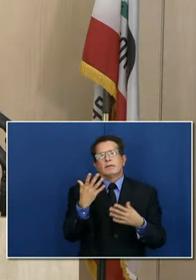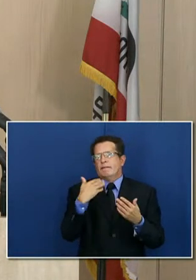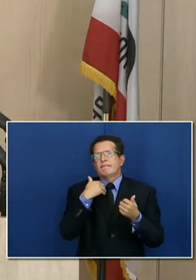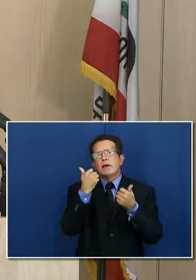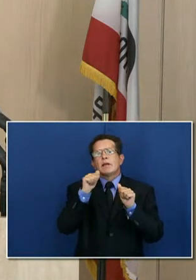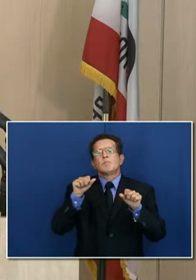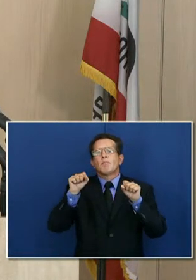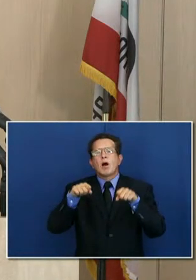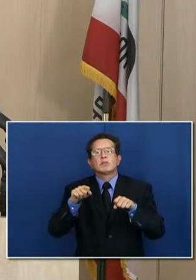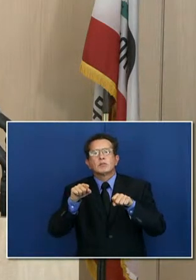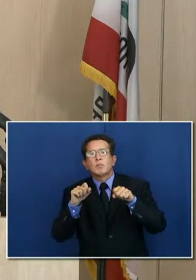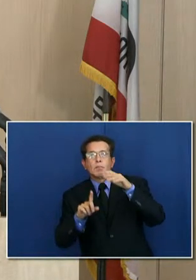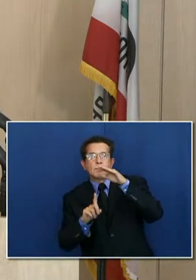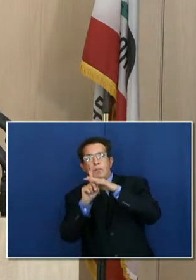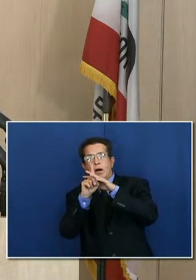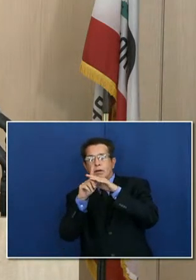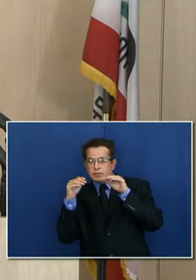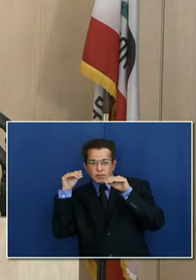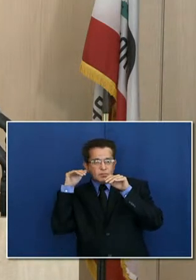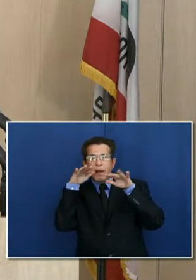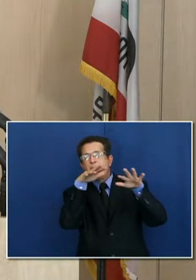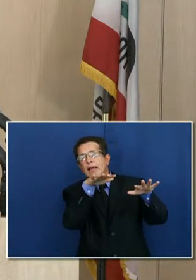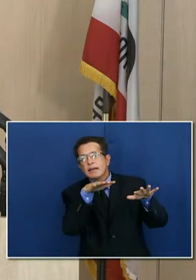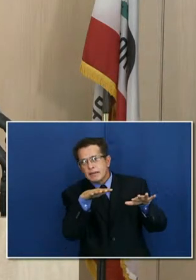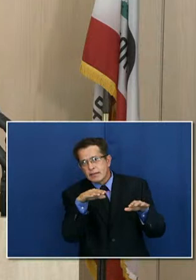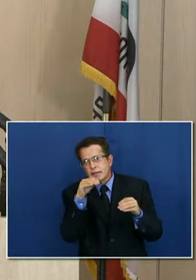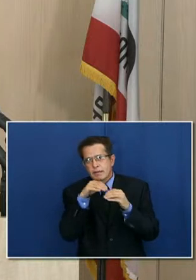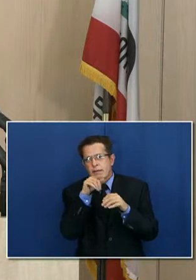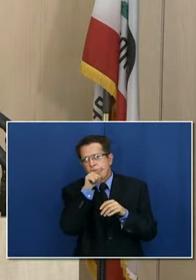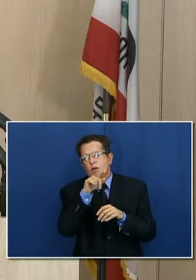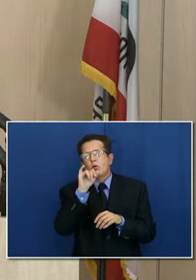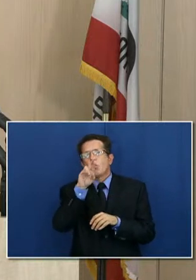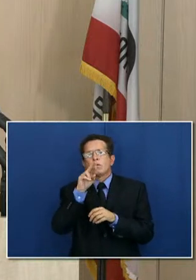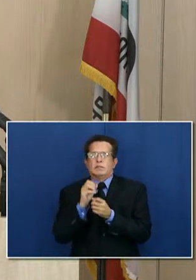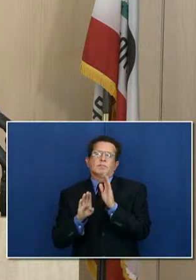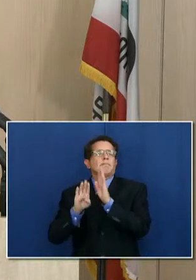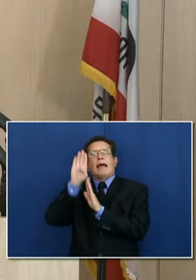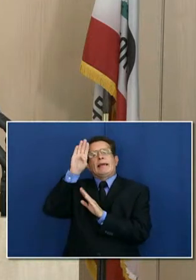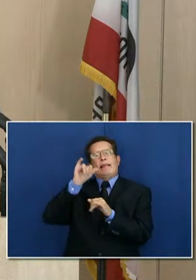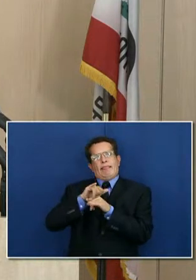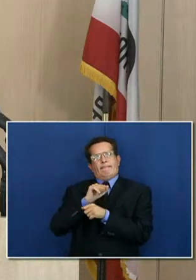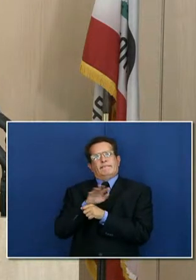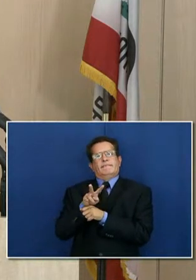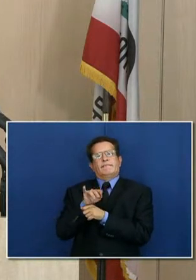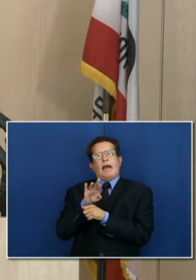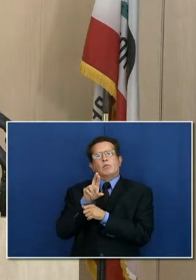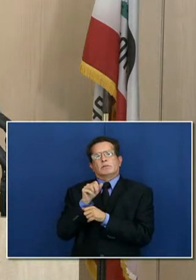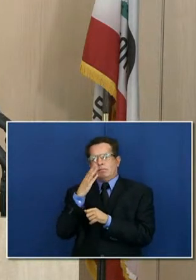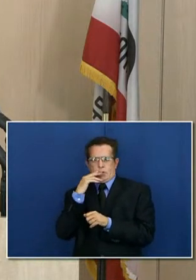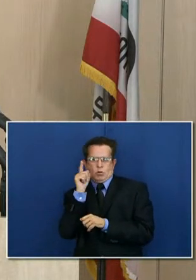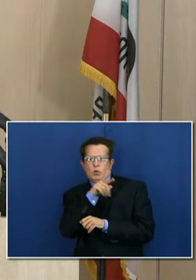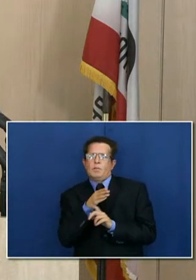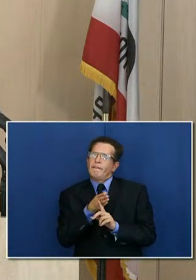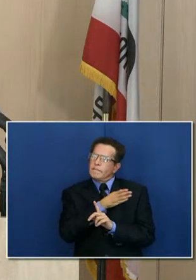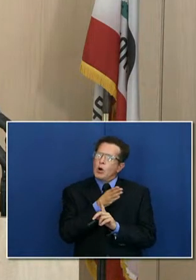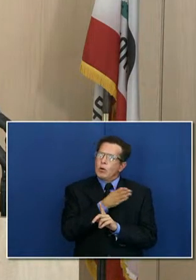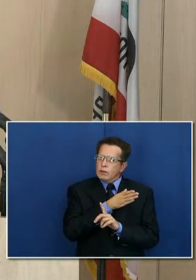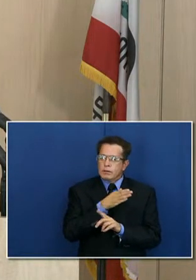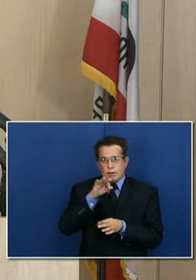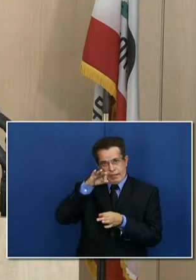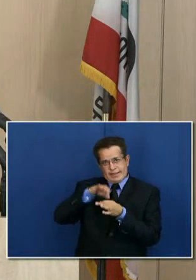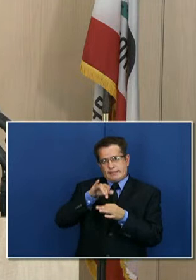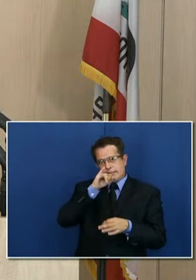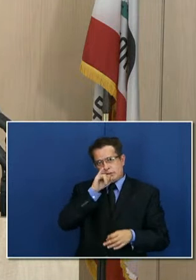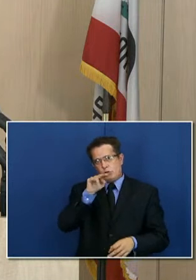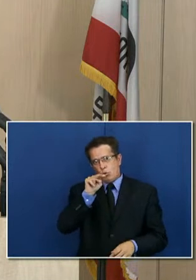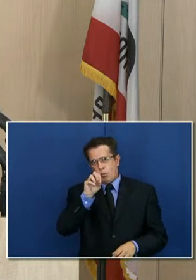potential situation of a spike in the COVID-19 virus. Let me just say the election is November